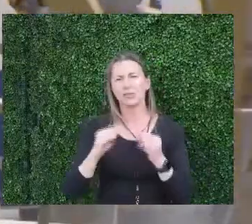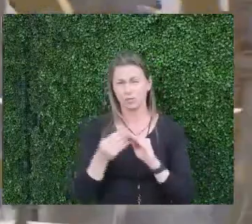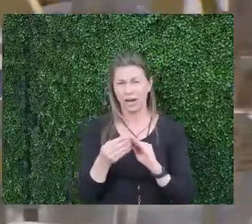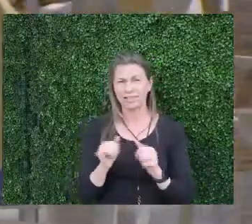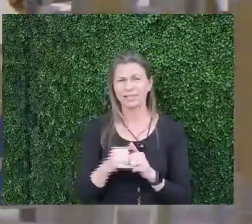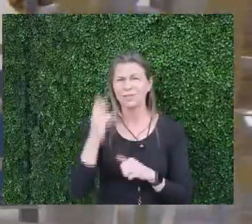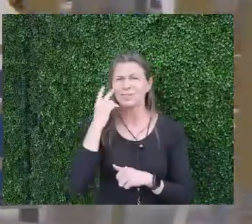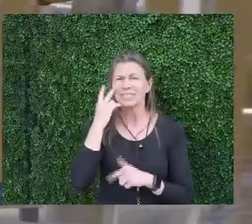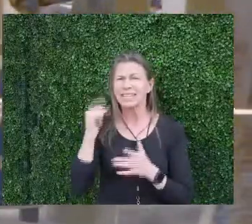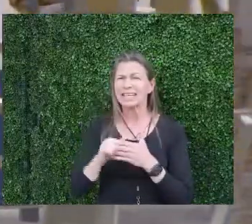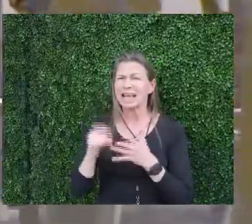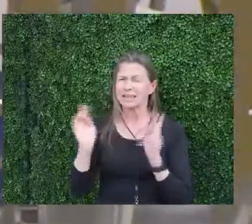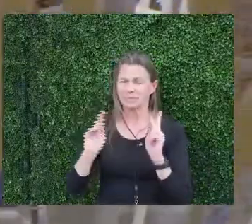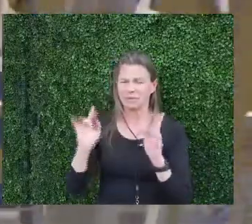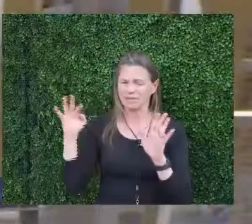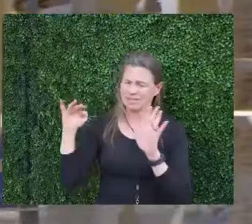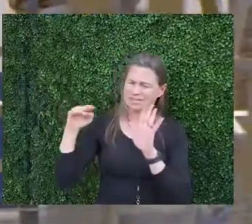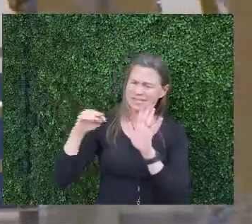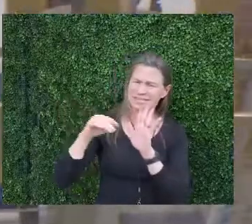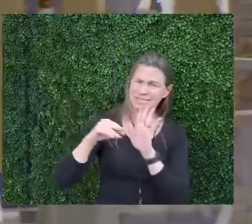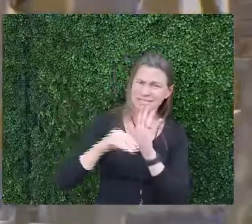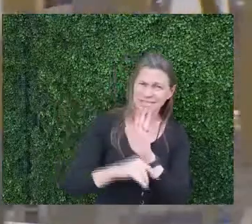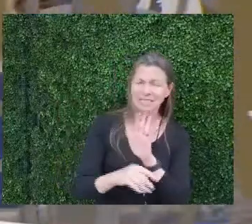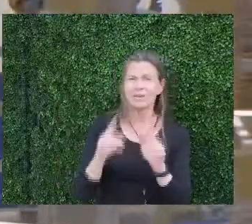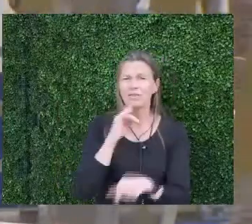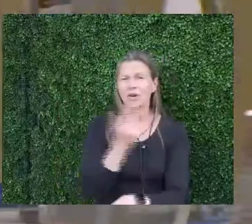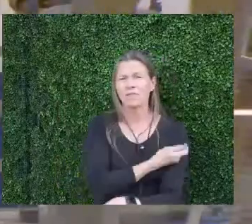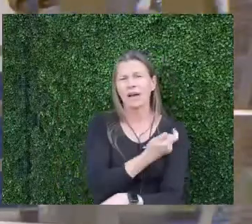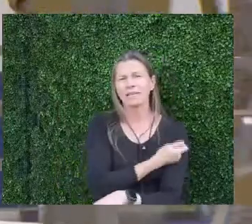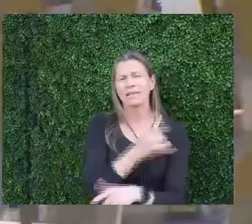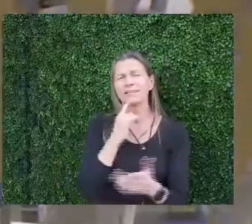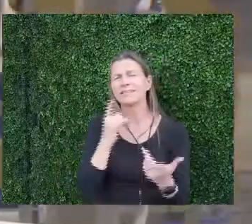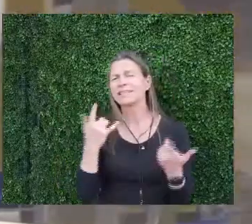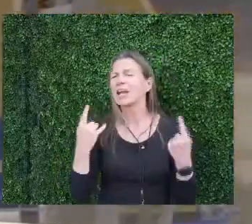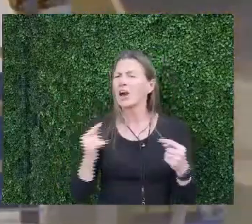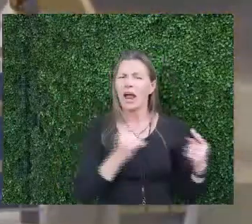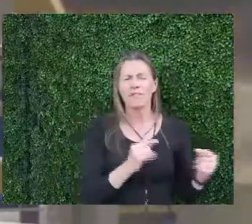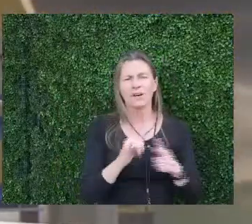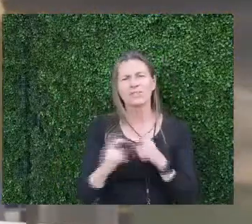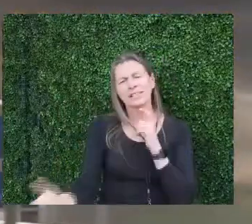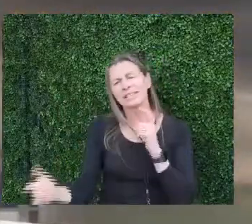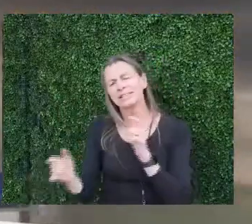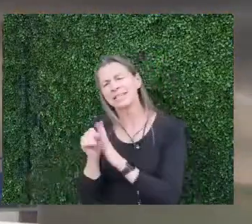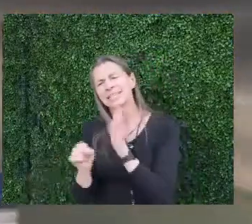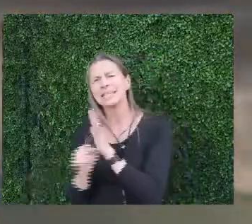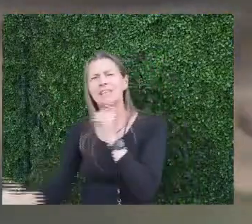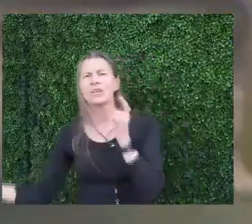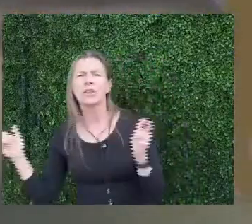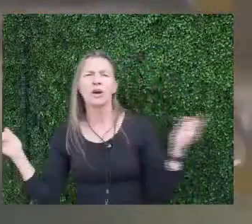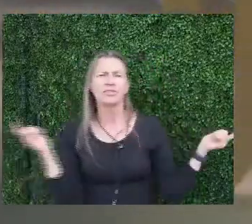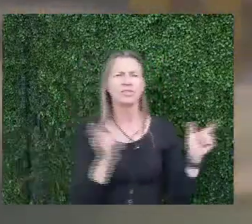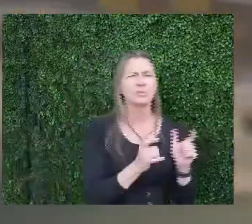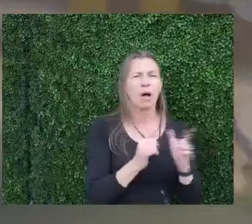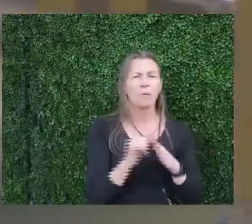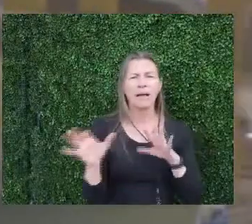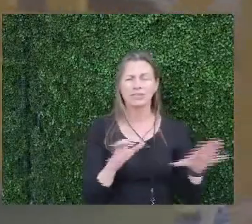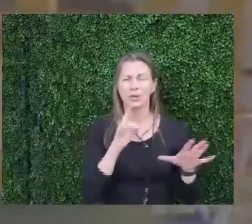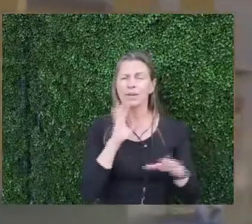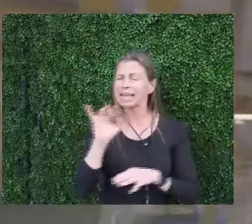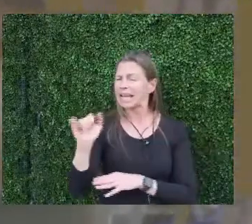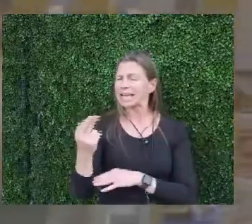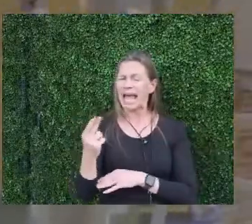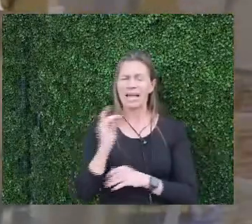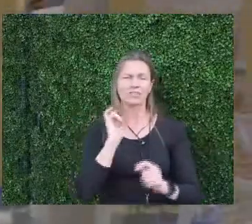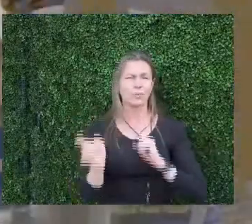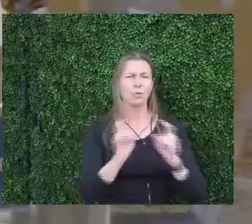number of people getting vaccinated. There were efforts in states large and small to stem that by doing incentives, cash prizes. California was no